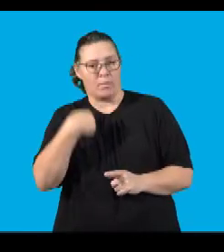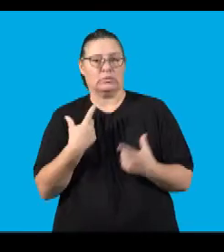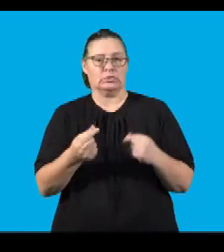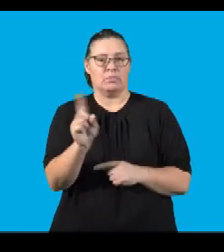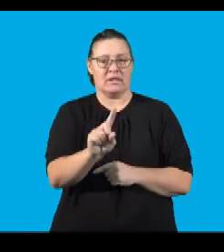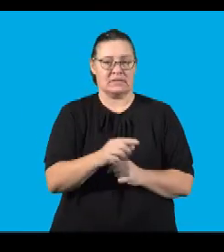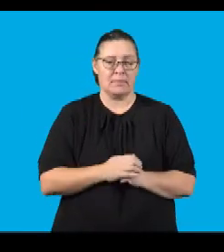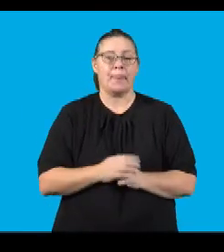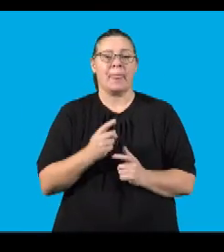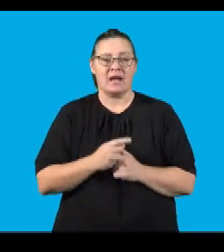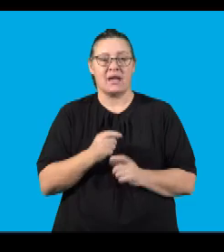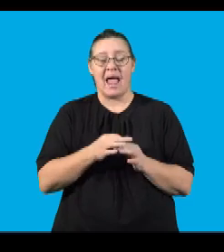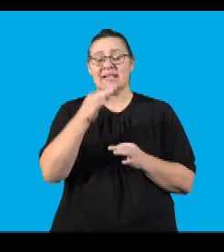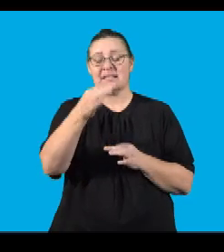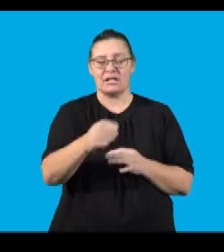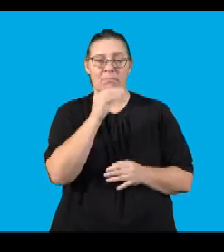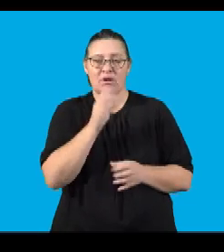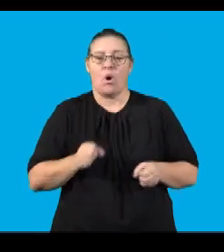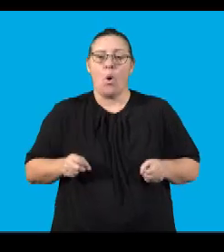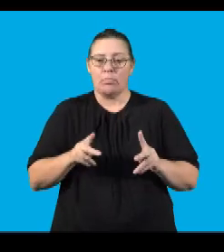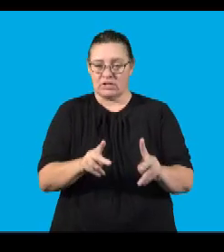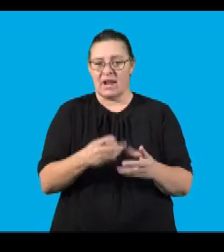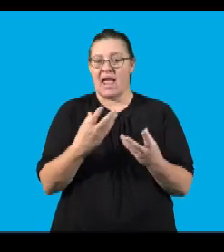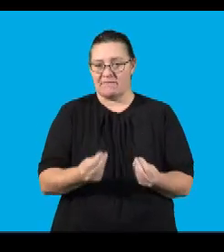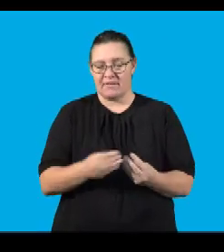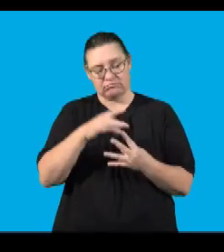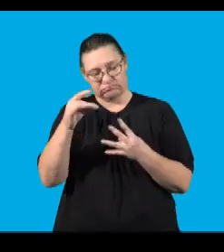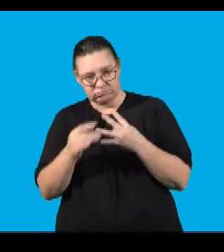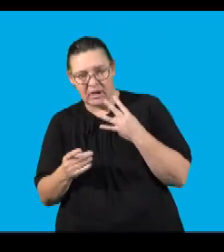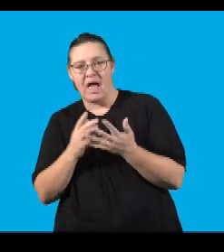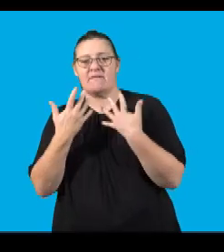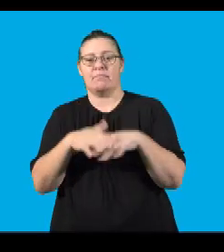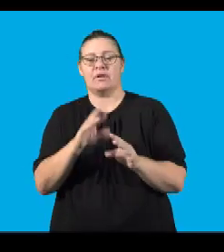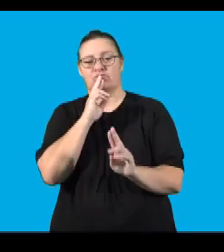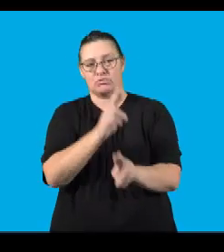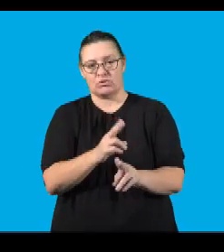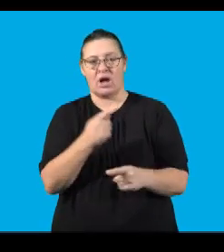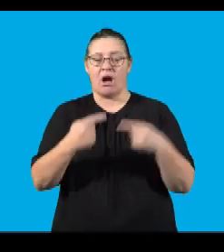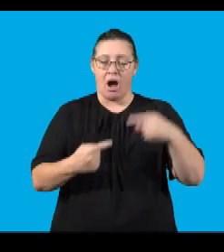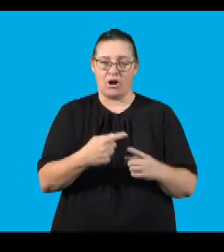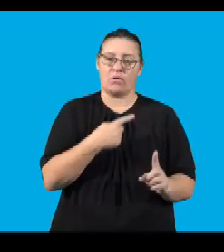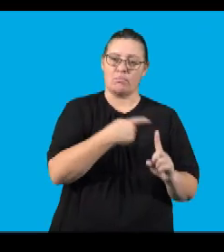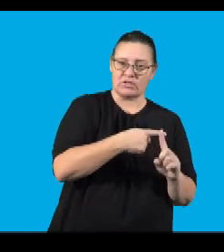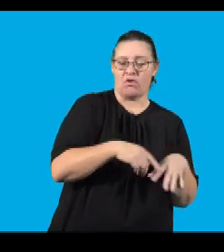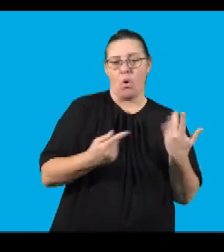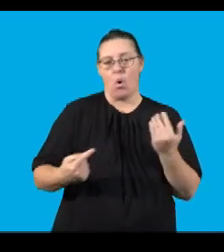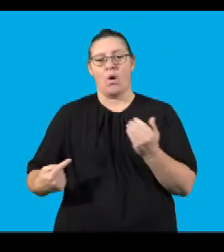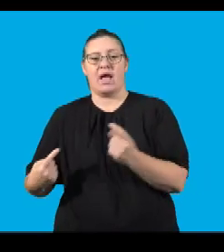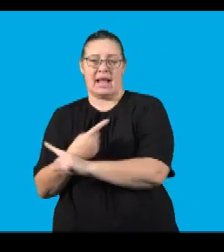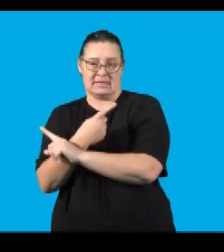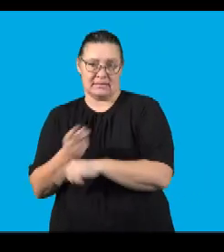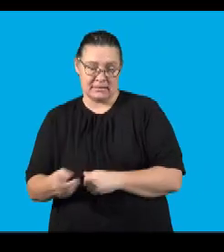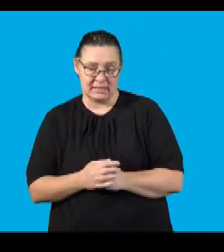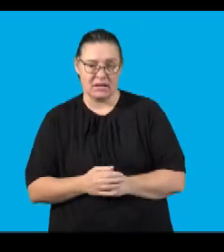and remember that this little word extent gives you the option to have a mixed response, so you can argue for and